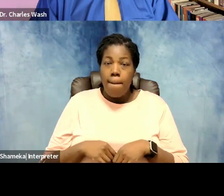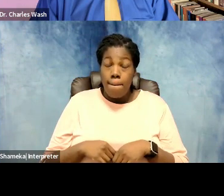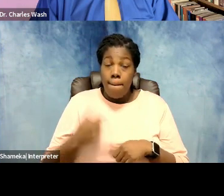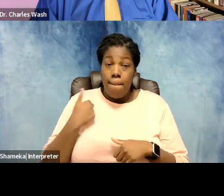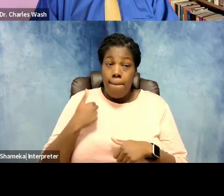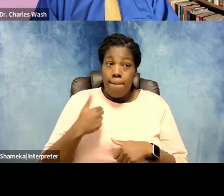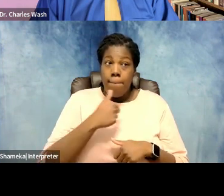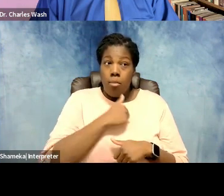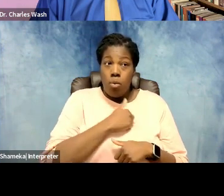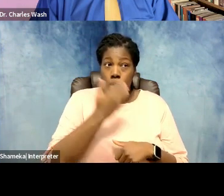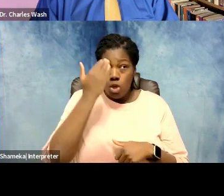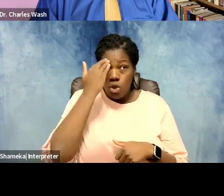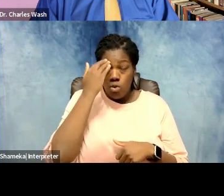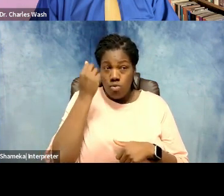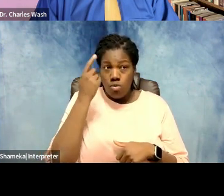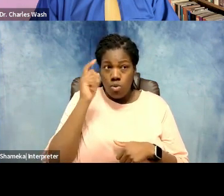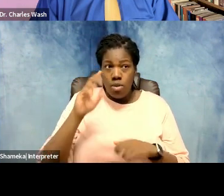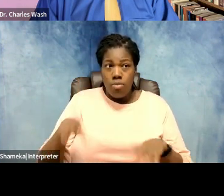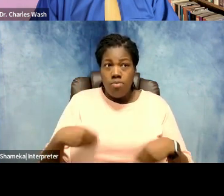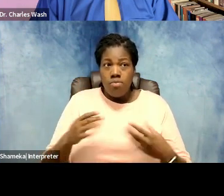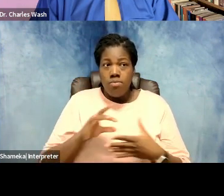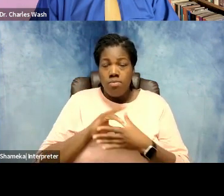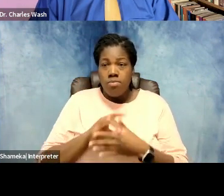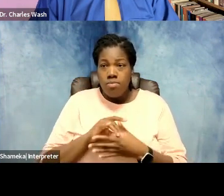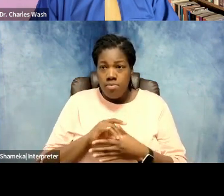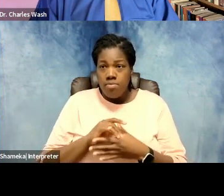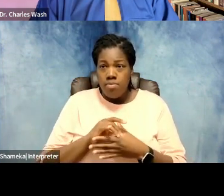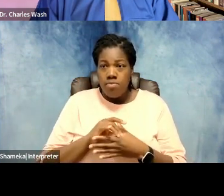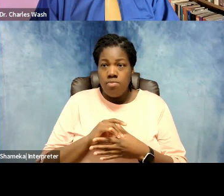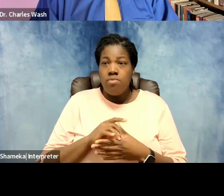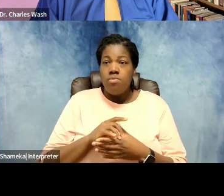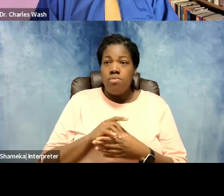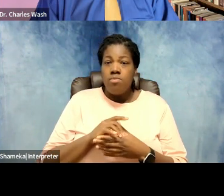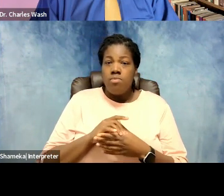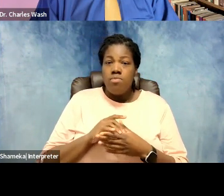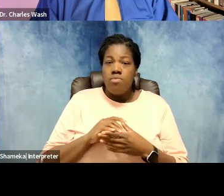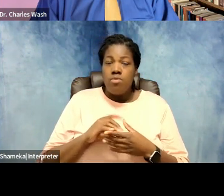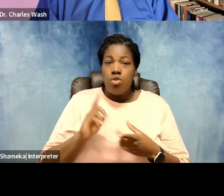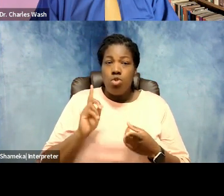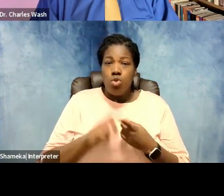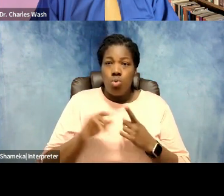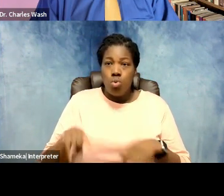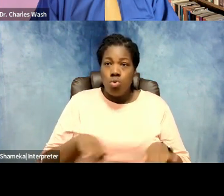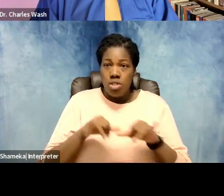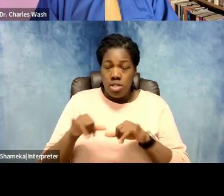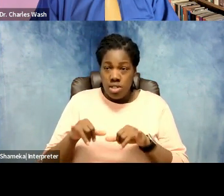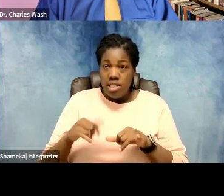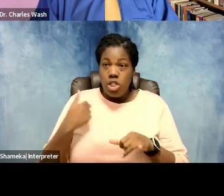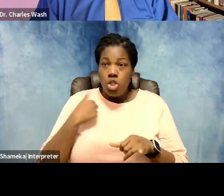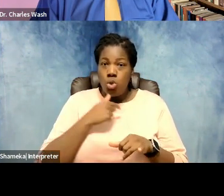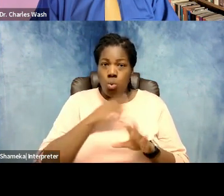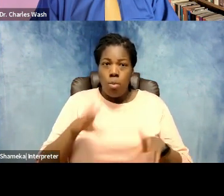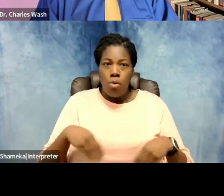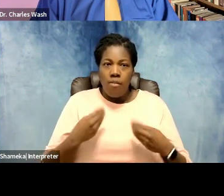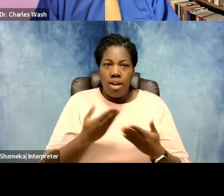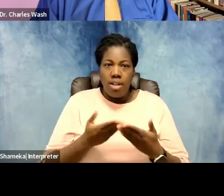knew that we had to deliver content that was directly connected to that content, to those standards. So we deliver these all